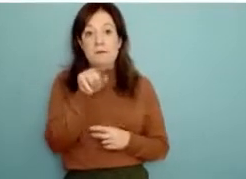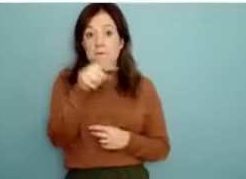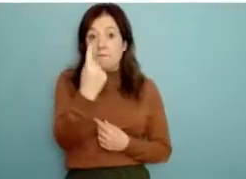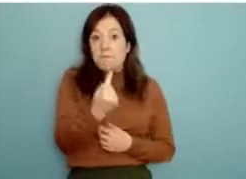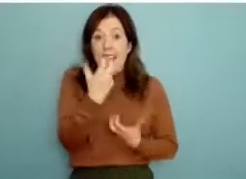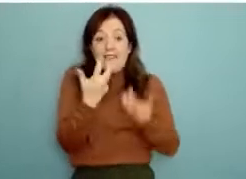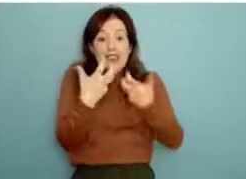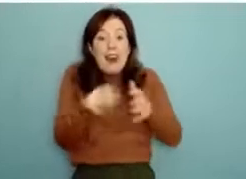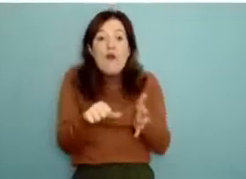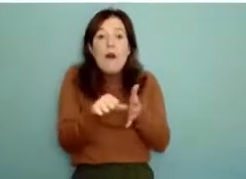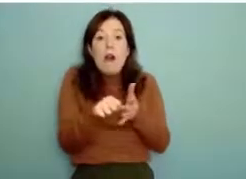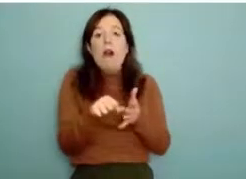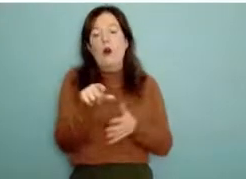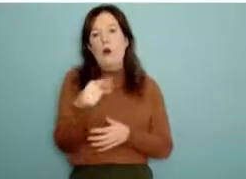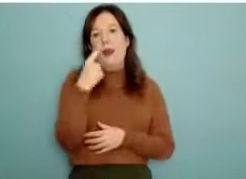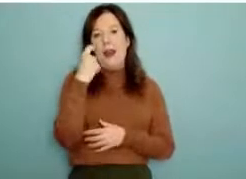address